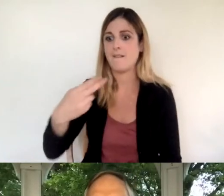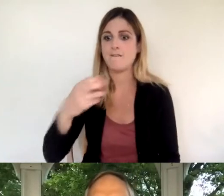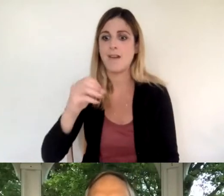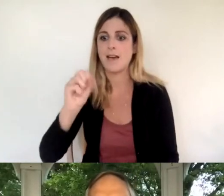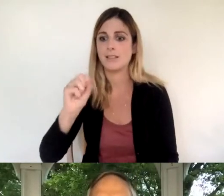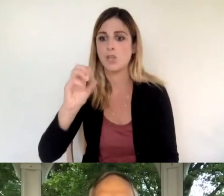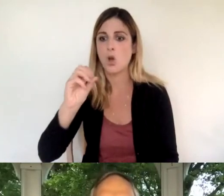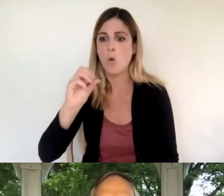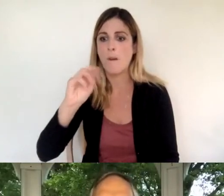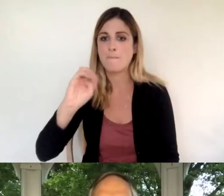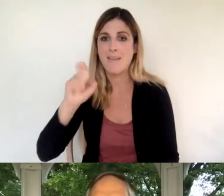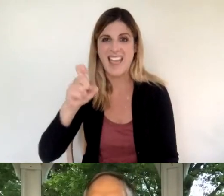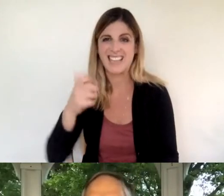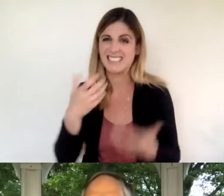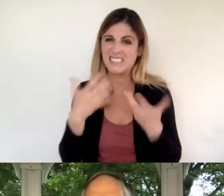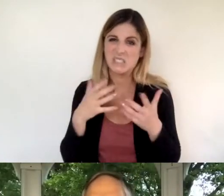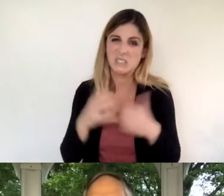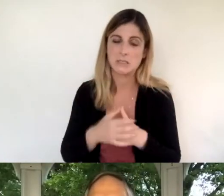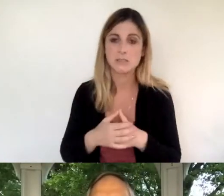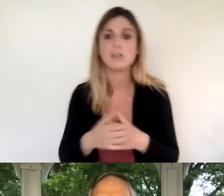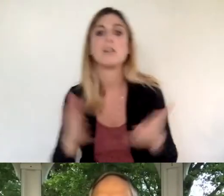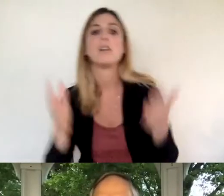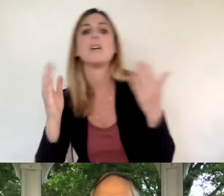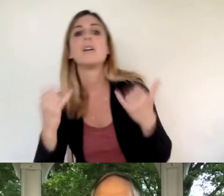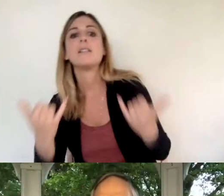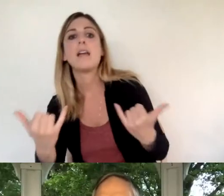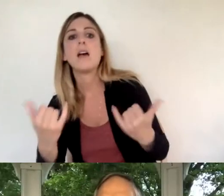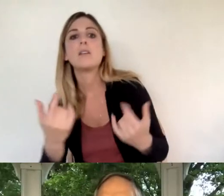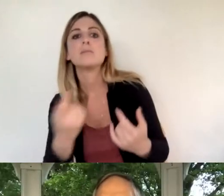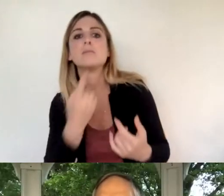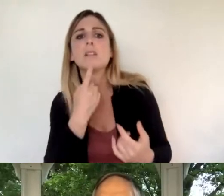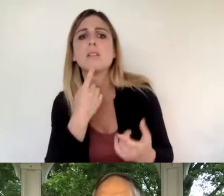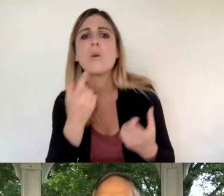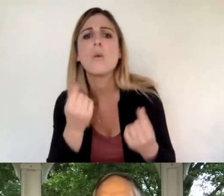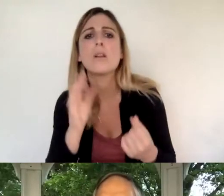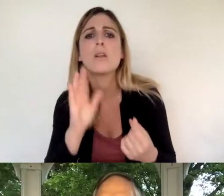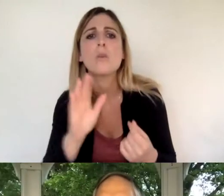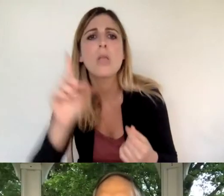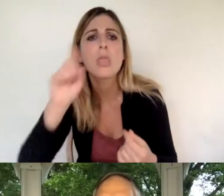Yeah. So this question asks, what are your thoughts on vegan creatine to add protein in the diet?